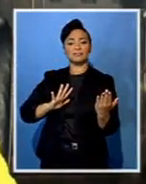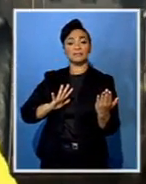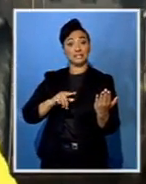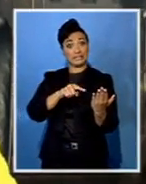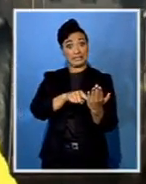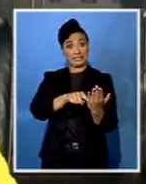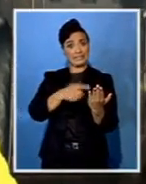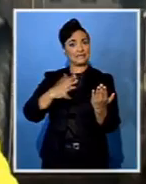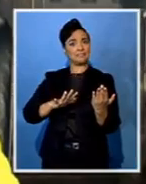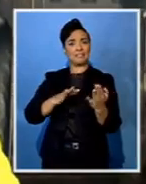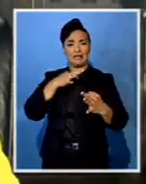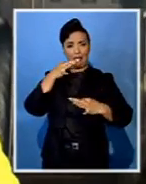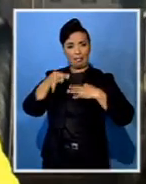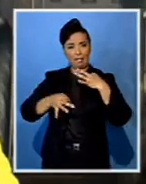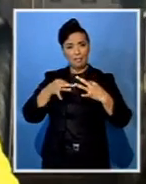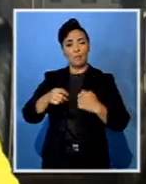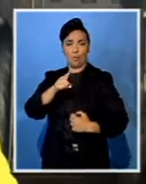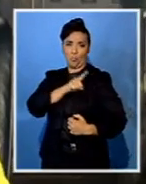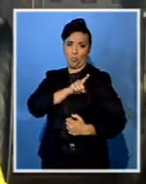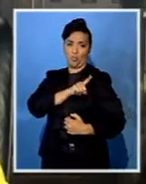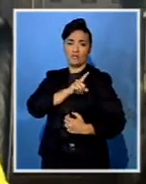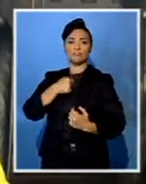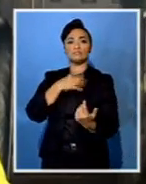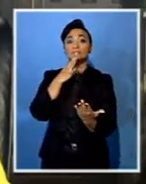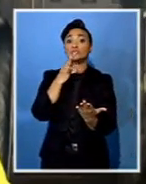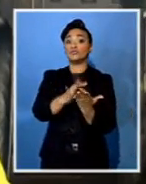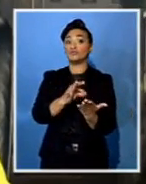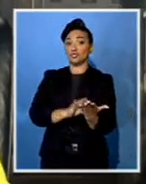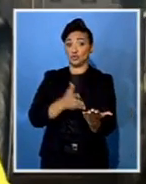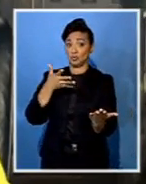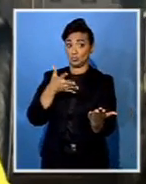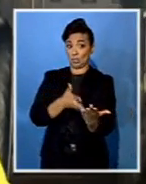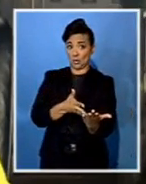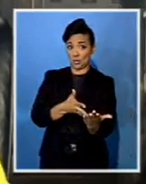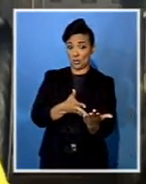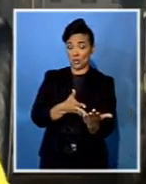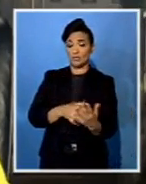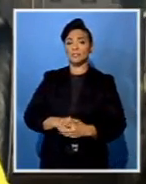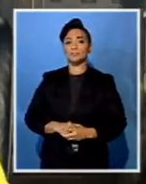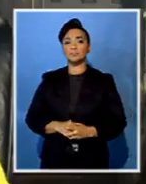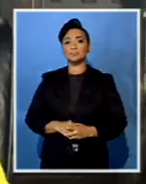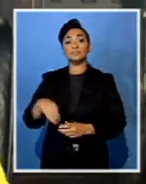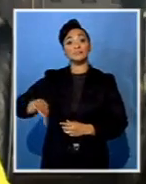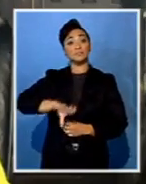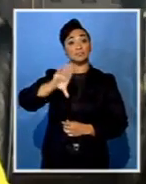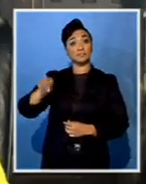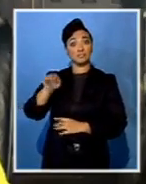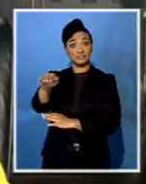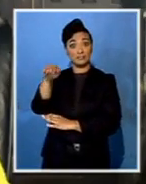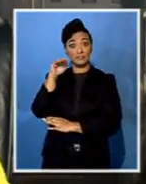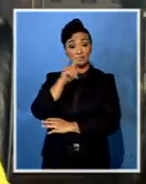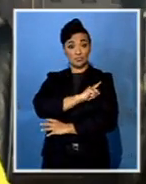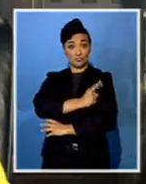to this remedial action. The current narrow mandate of the Reserve Bank in